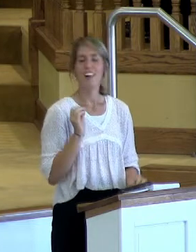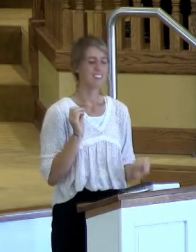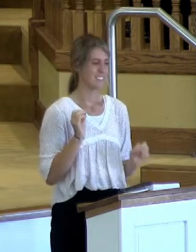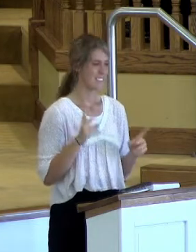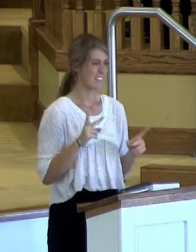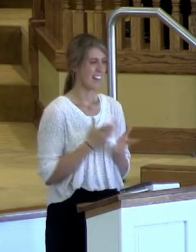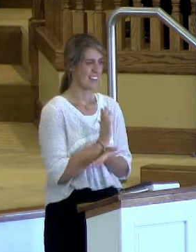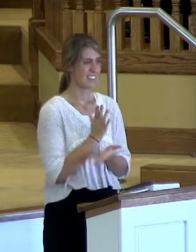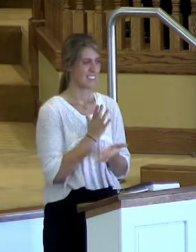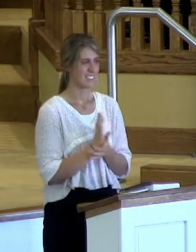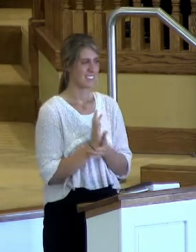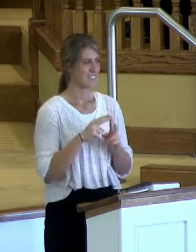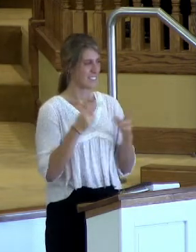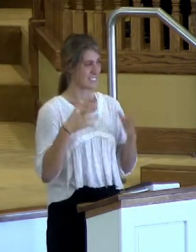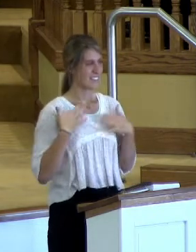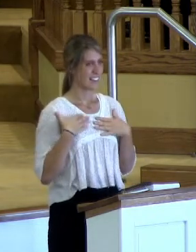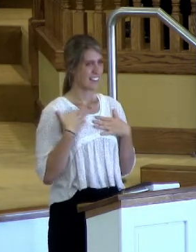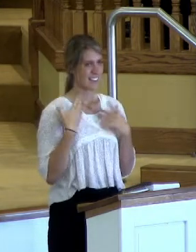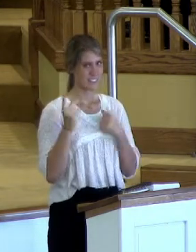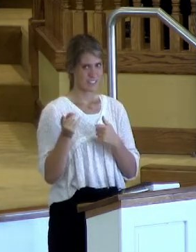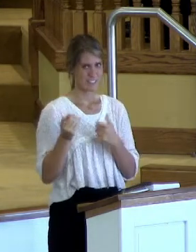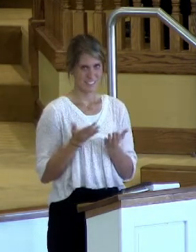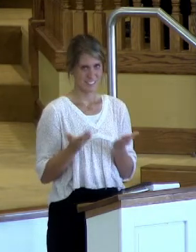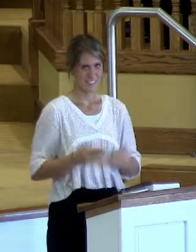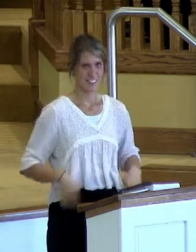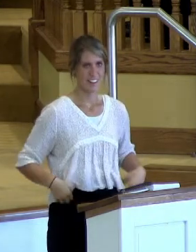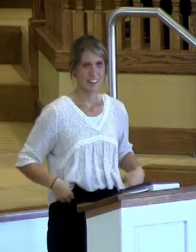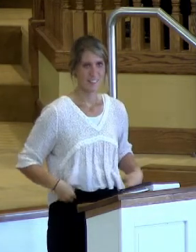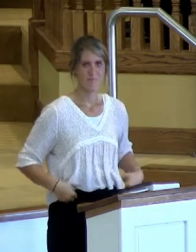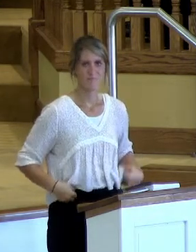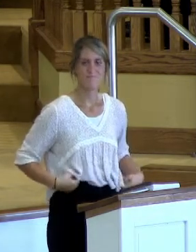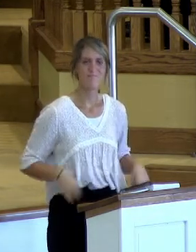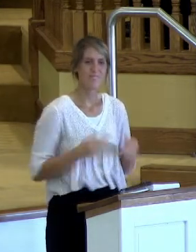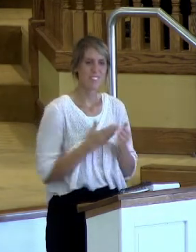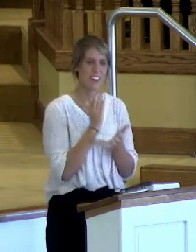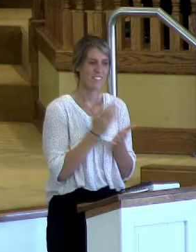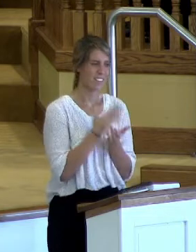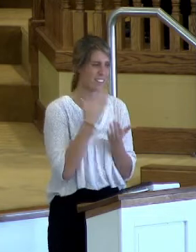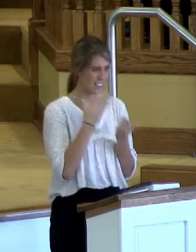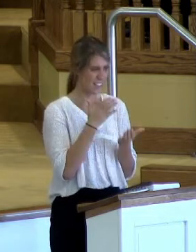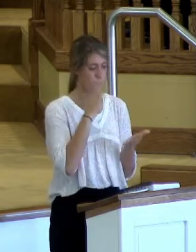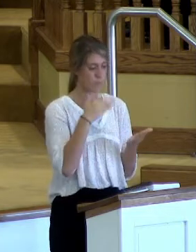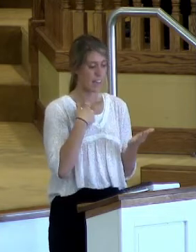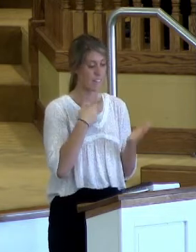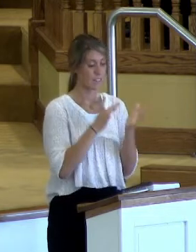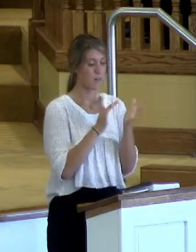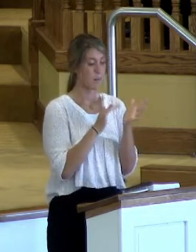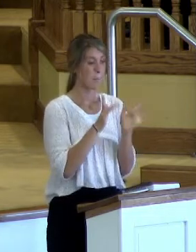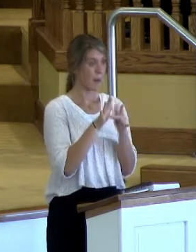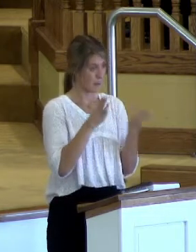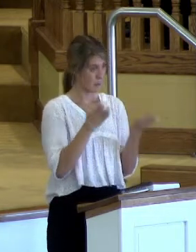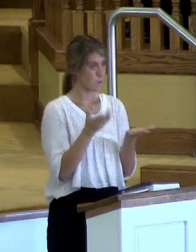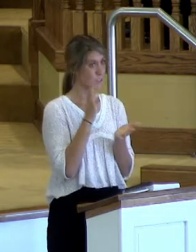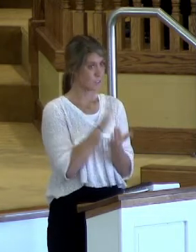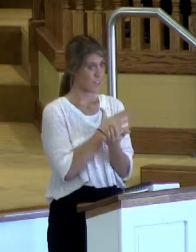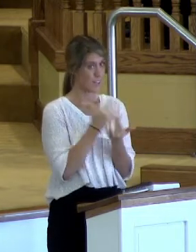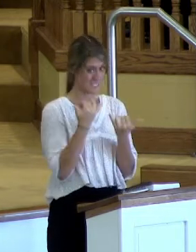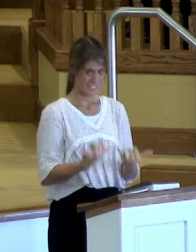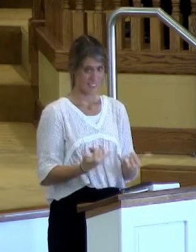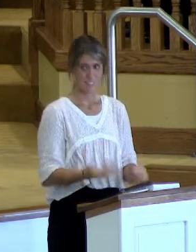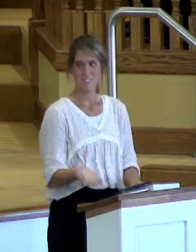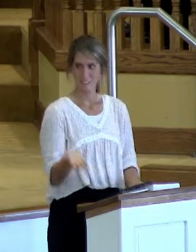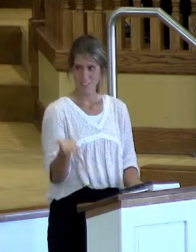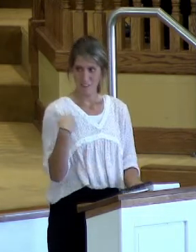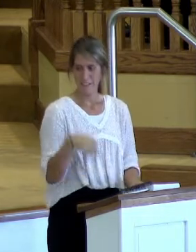right. Very good. Glad you're here. All right. Thank you, Brother Bussey. We're going to have scripture songs right now. Grant and Miranda, come on, get your